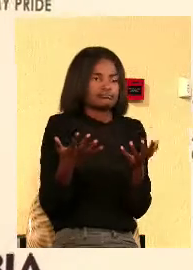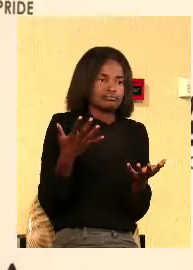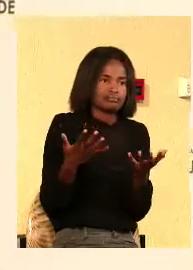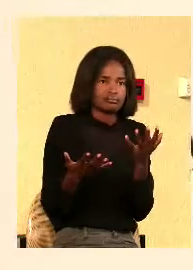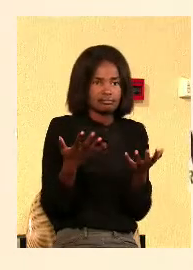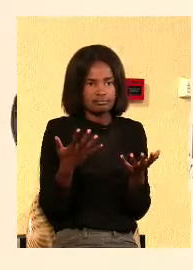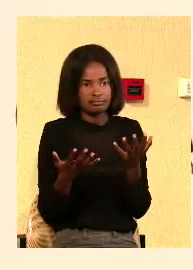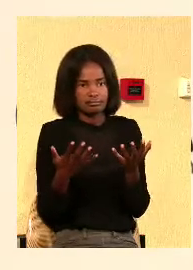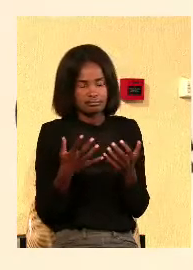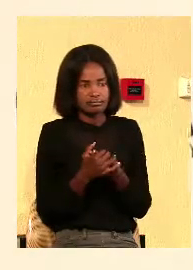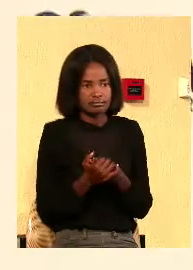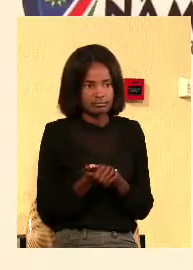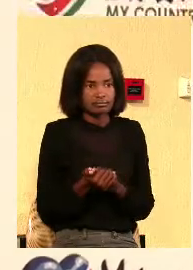fair,